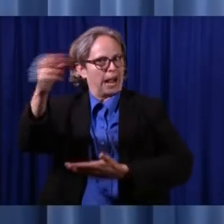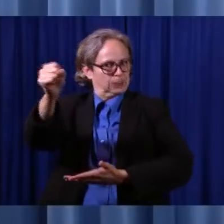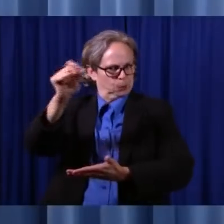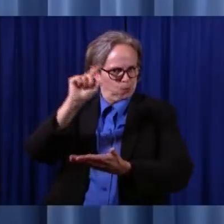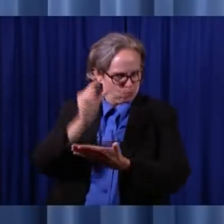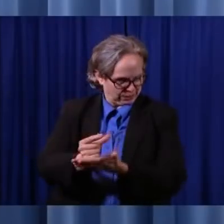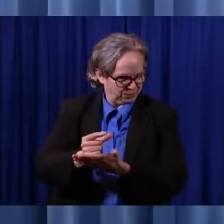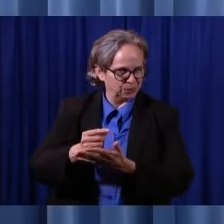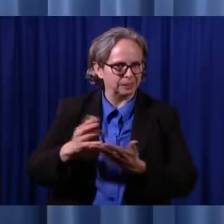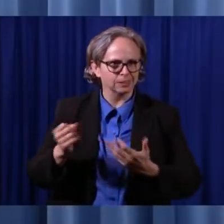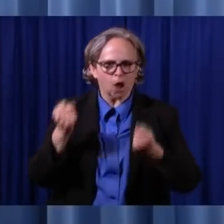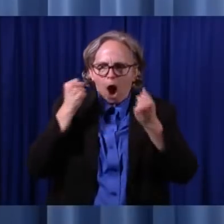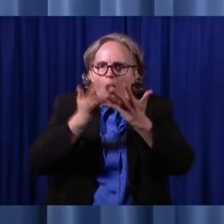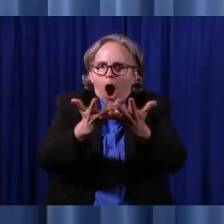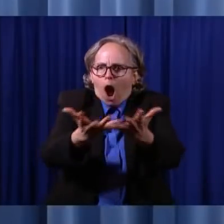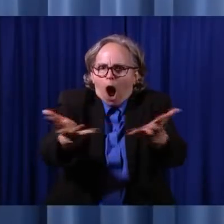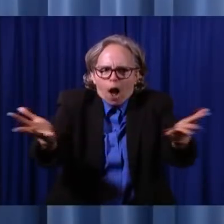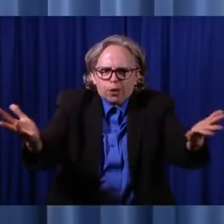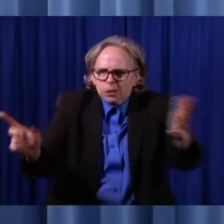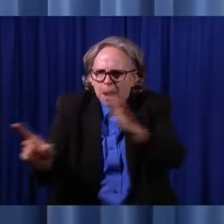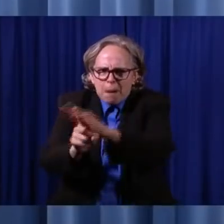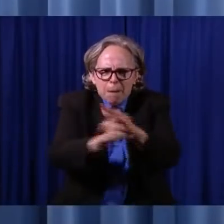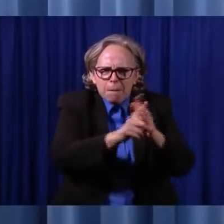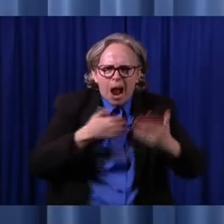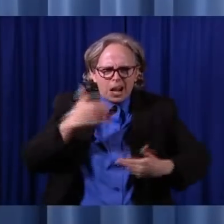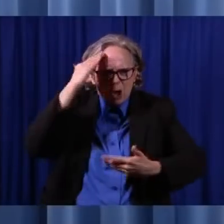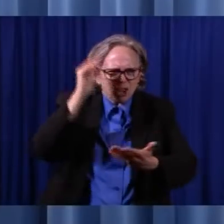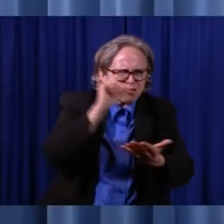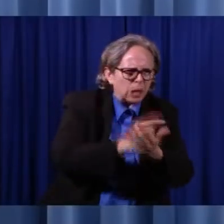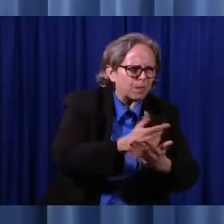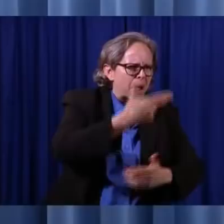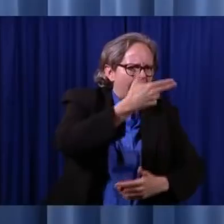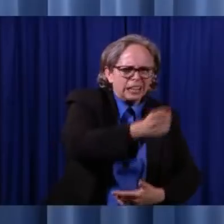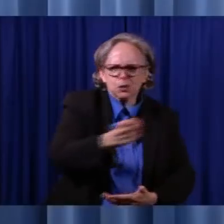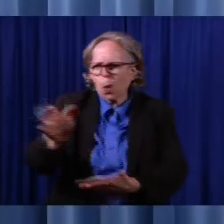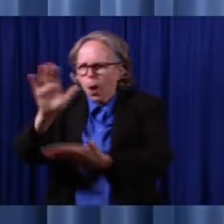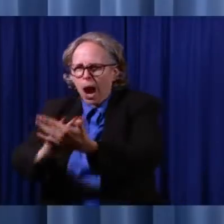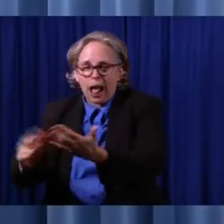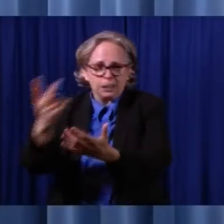who graduated from high school or college this year, graduate school,